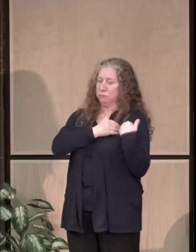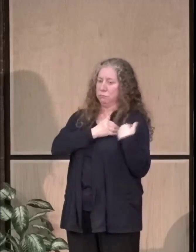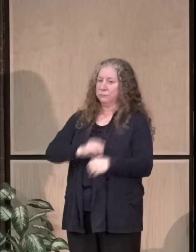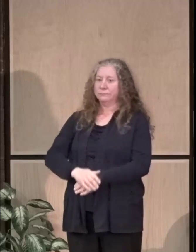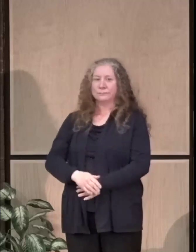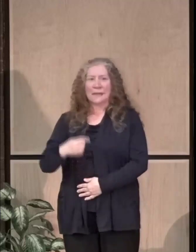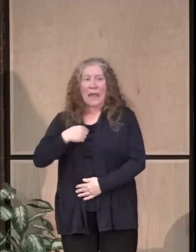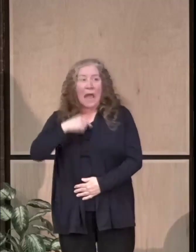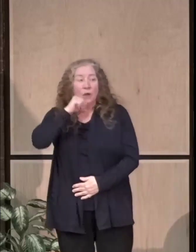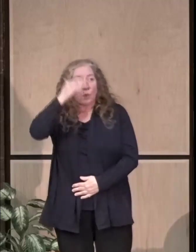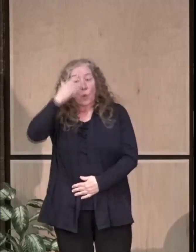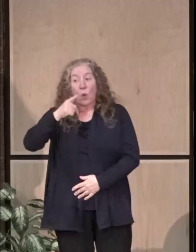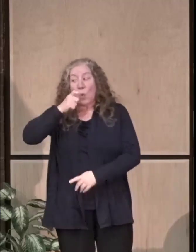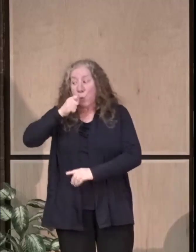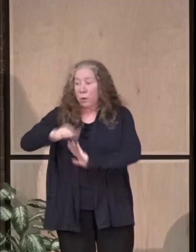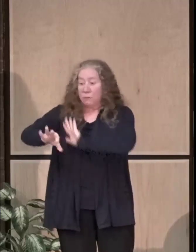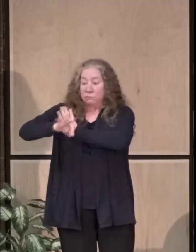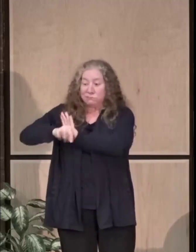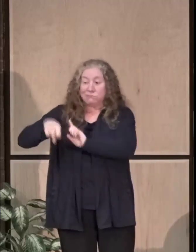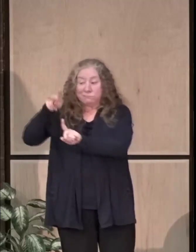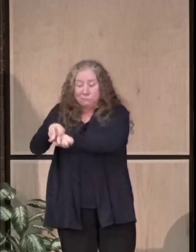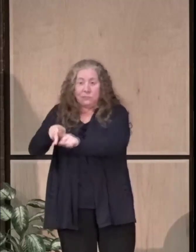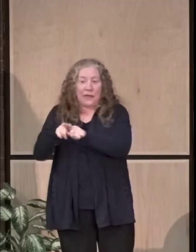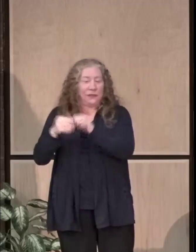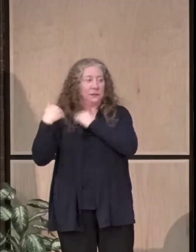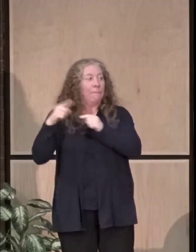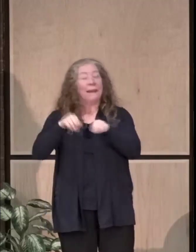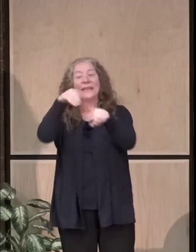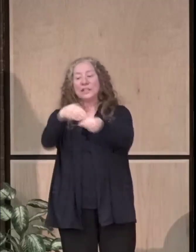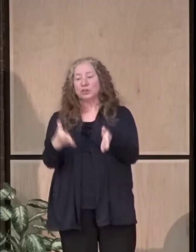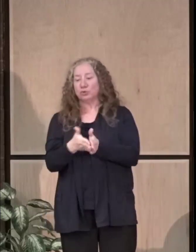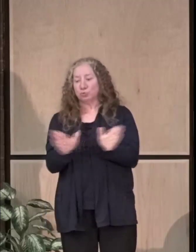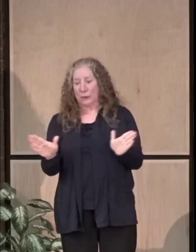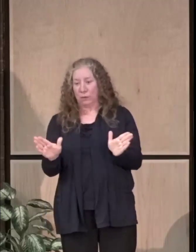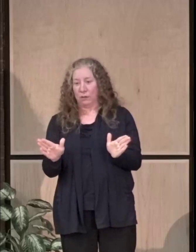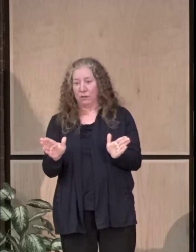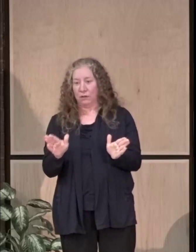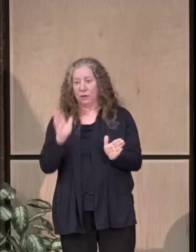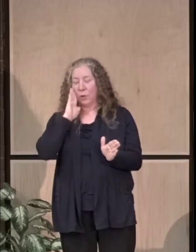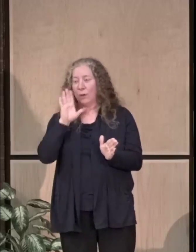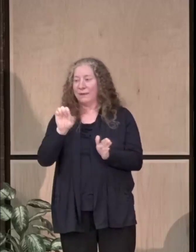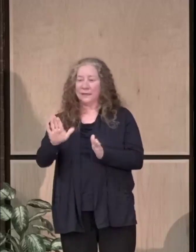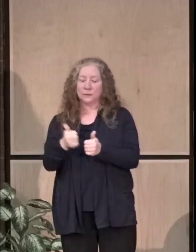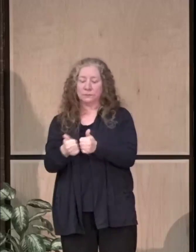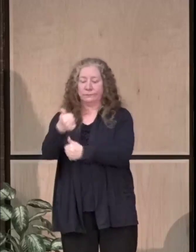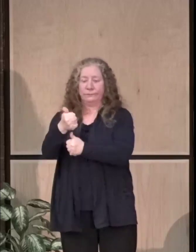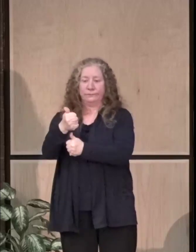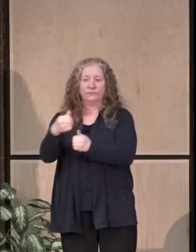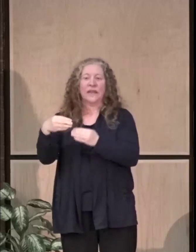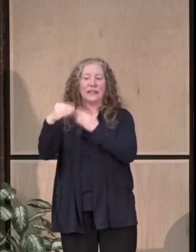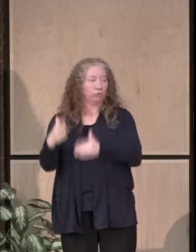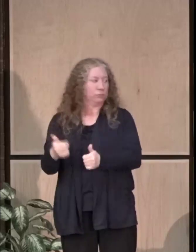I cannot recall who was supposed to be the one doing that, but generally it would be his next level leadership. Well,